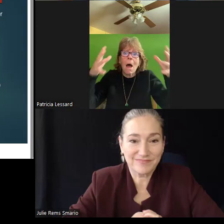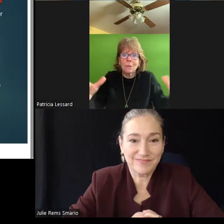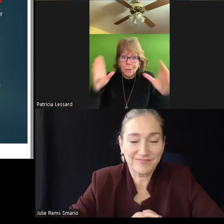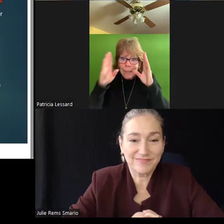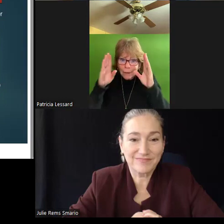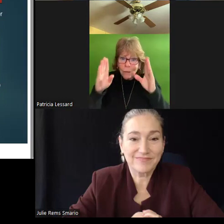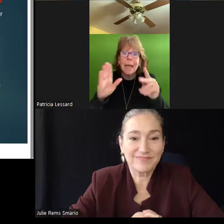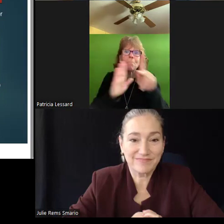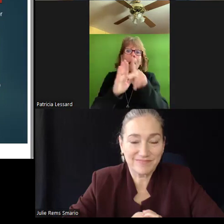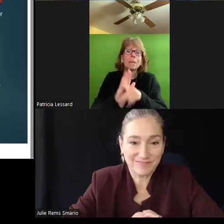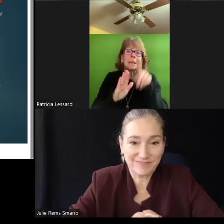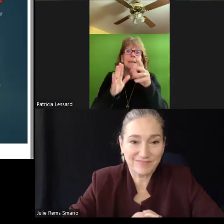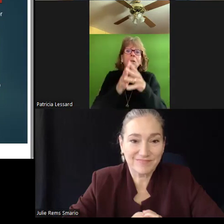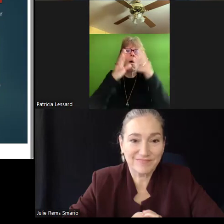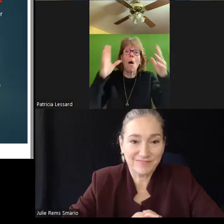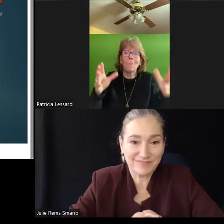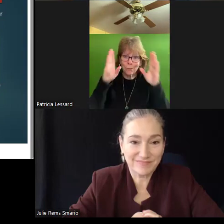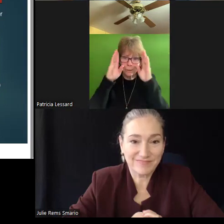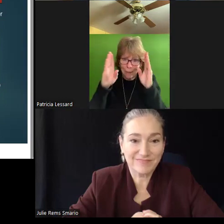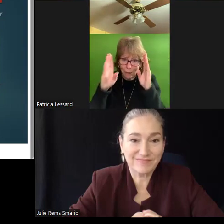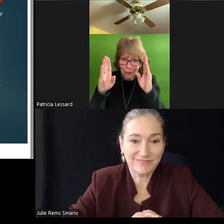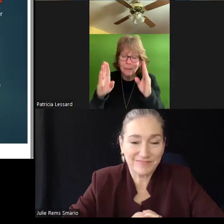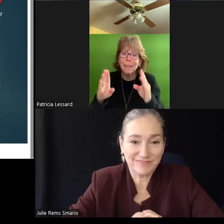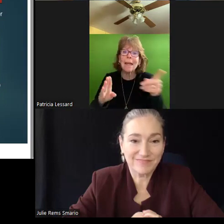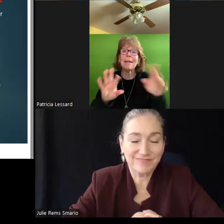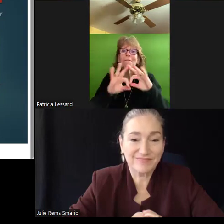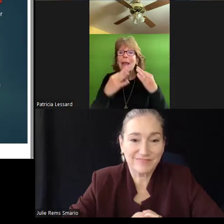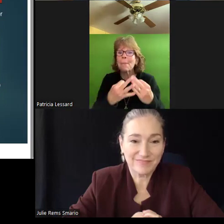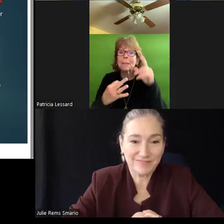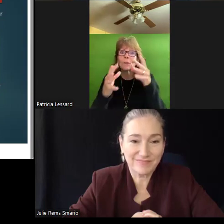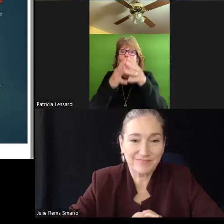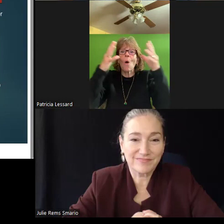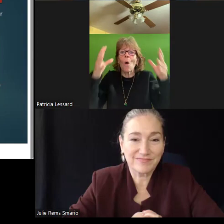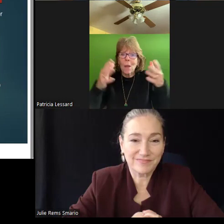settings because children and families deserve it.